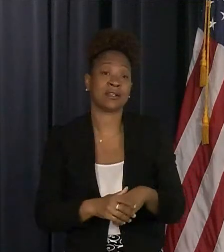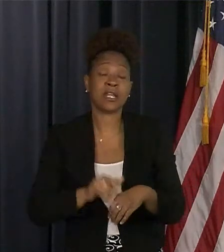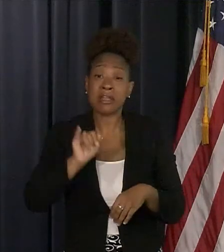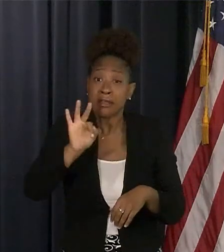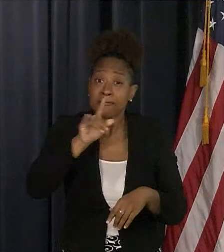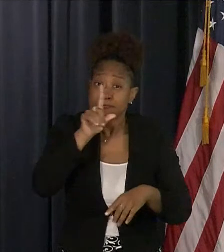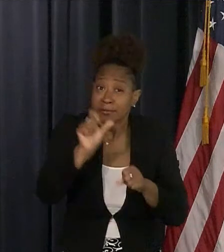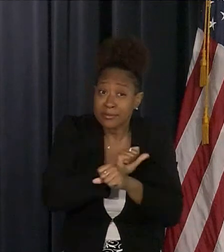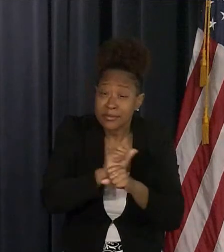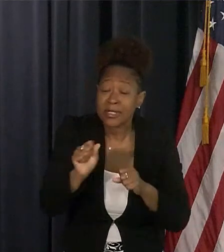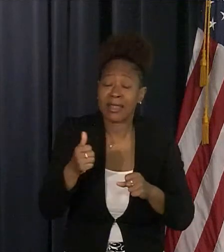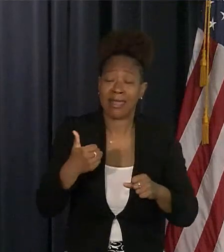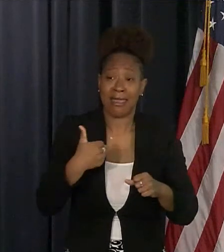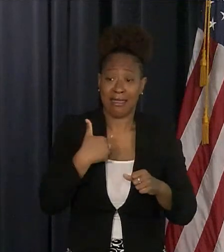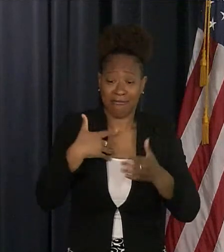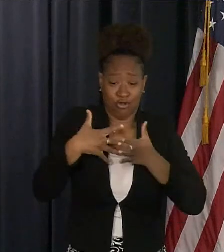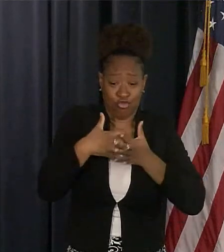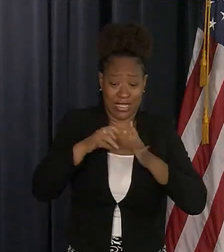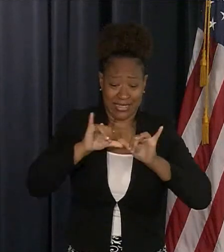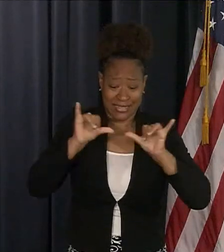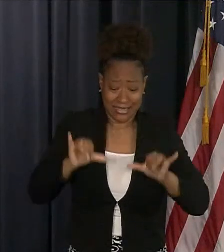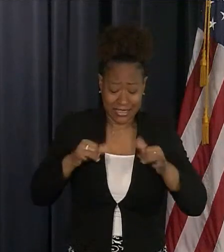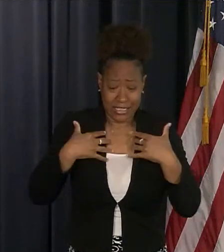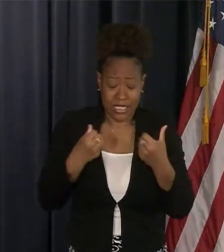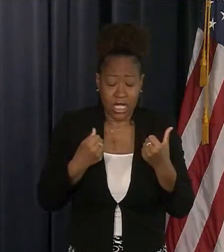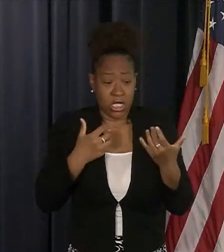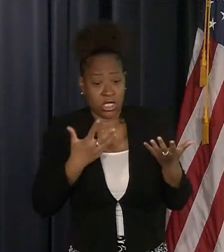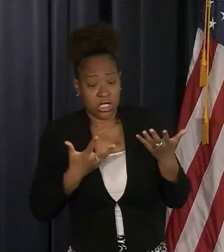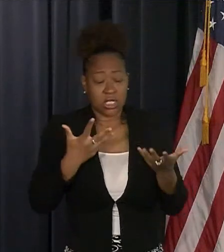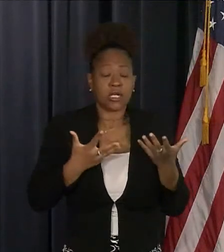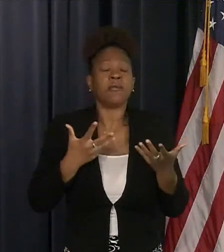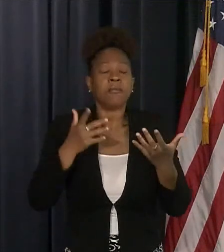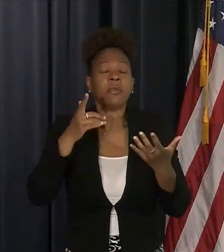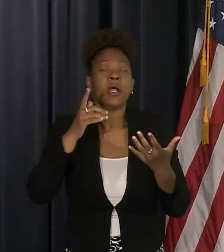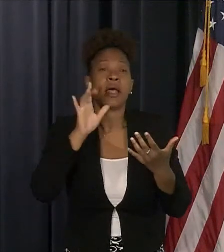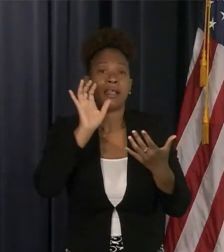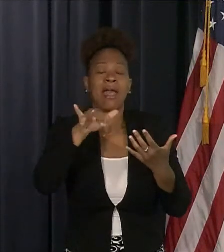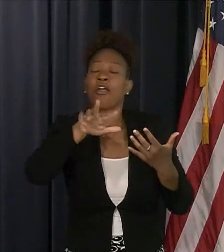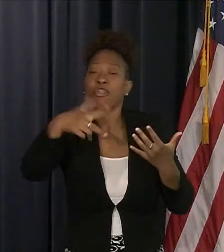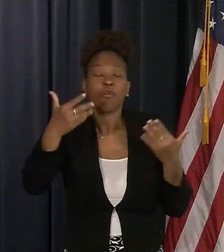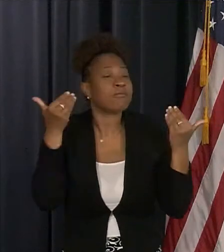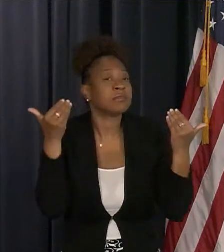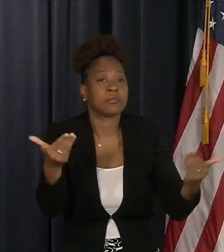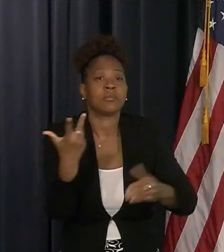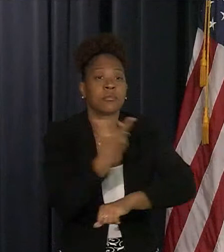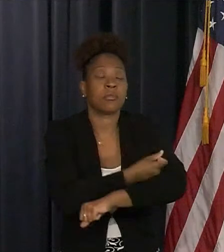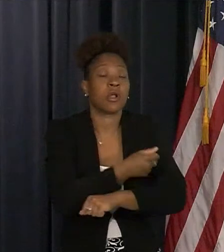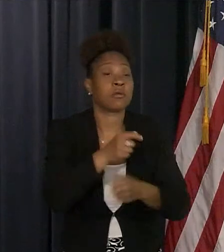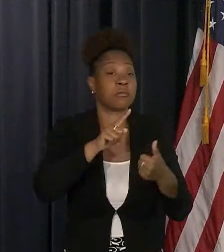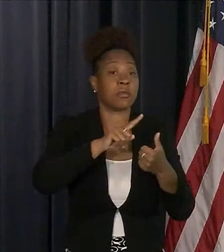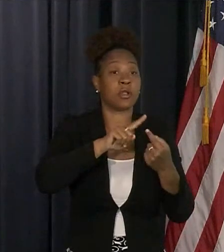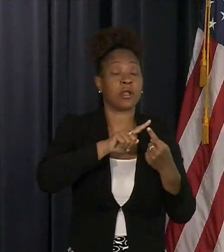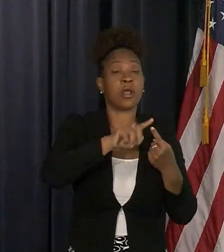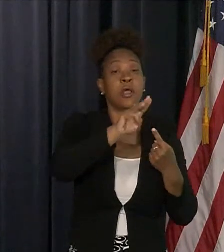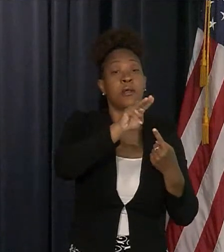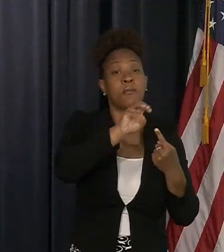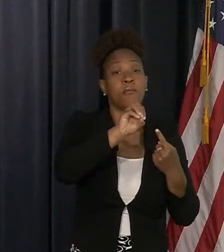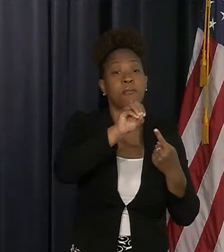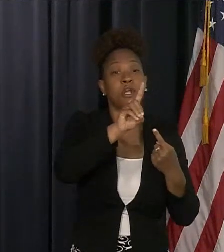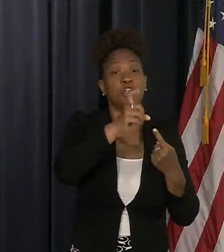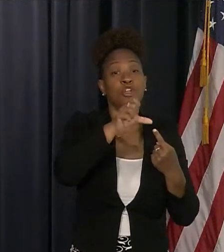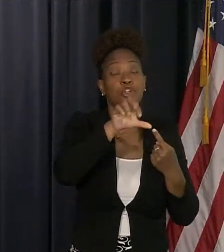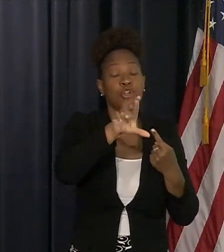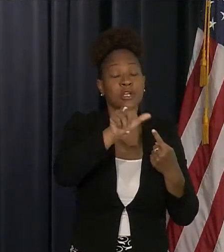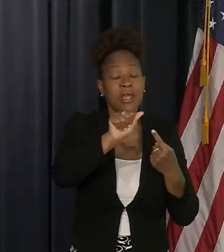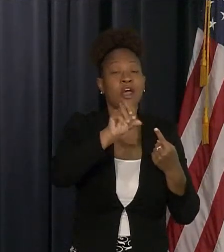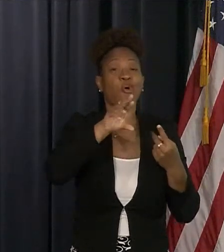have a compromised immune system, I do encourage you to get your third shot of either Moderna or Pfizer. Call us right